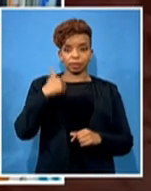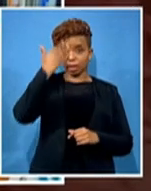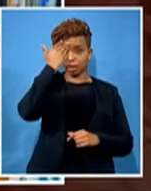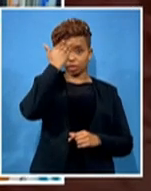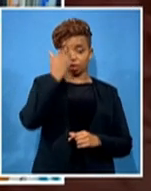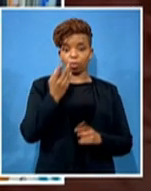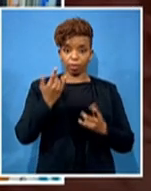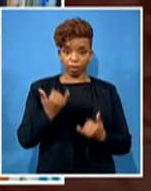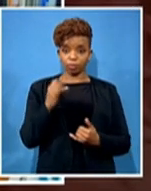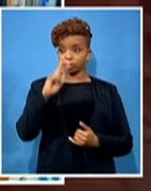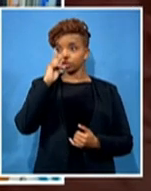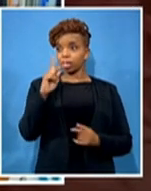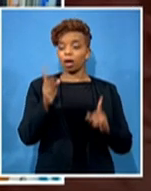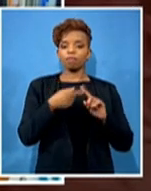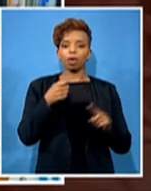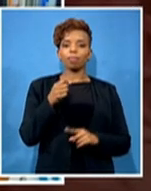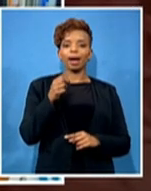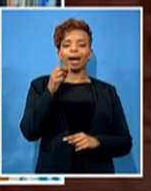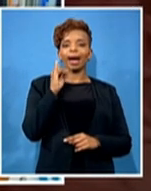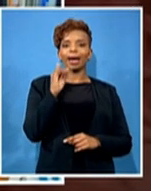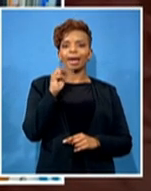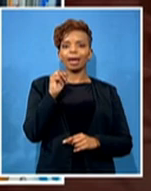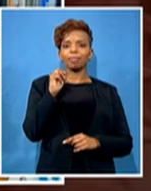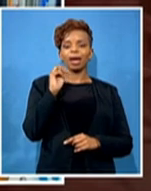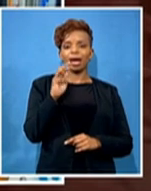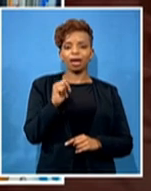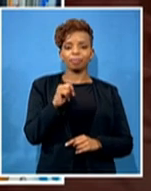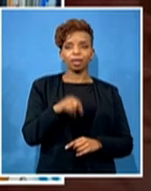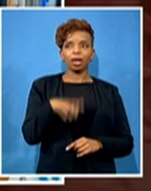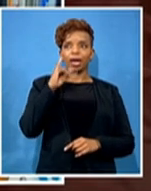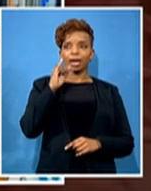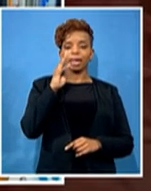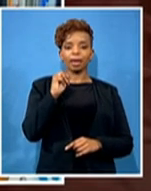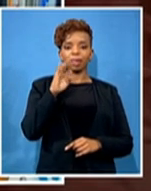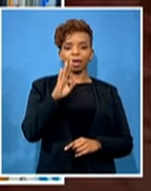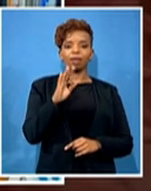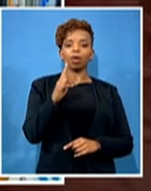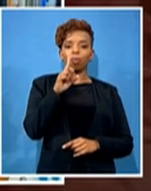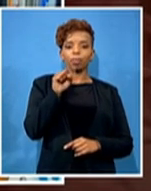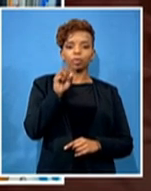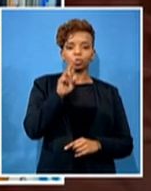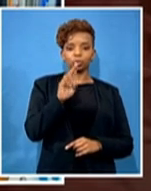under 0.2%. Now, if you assume South Africa has a prime rate of roughly 7%, then